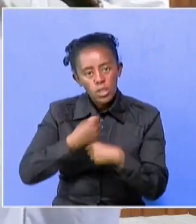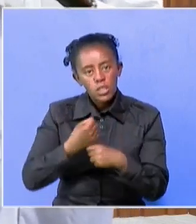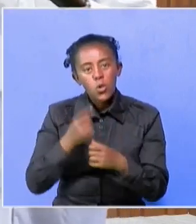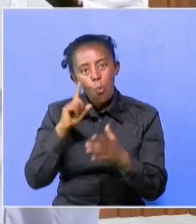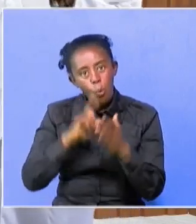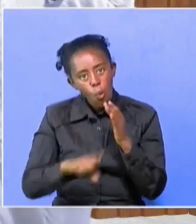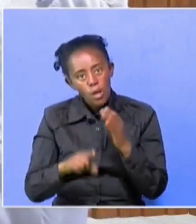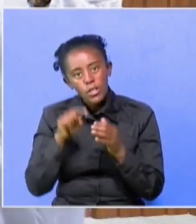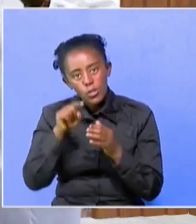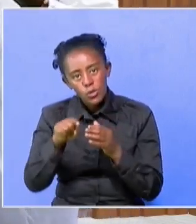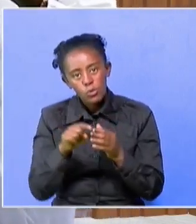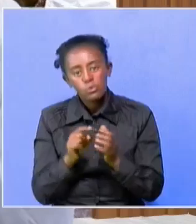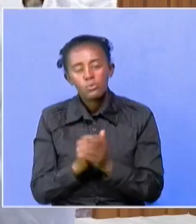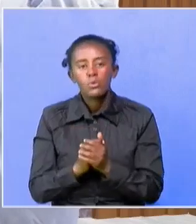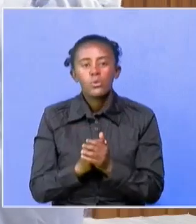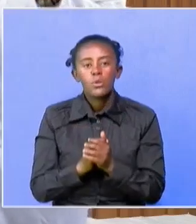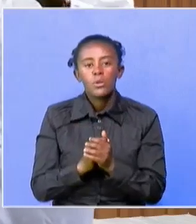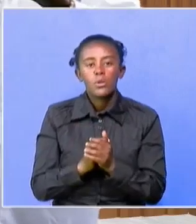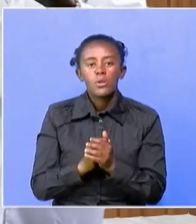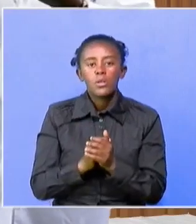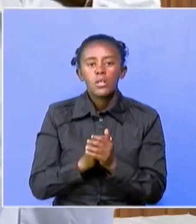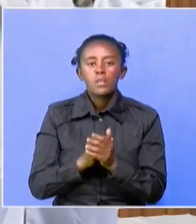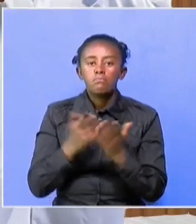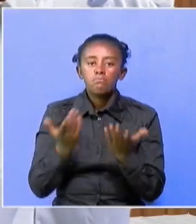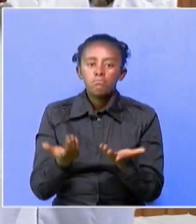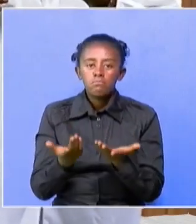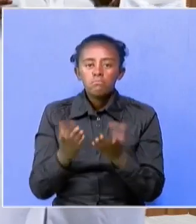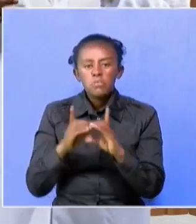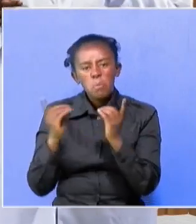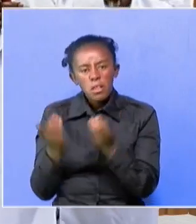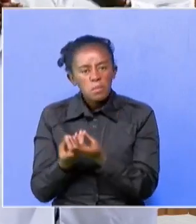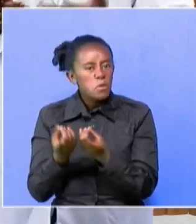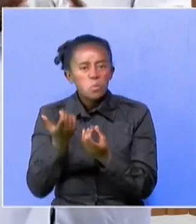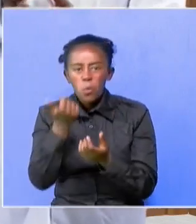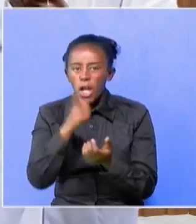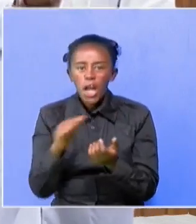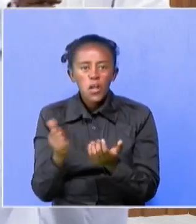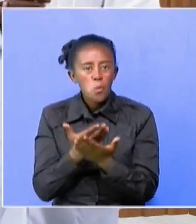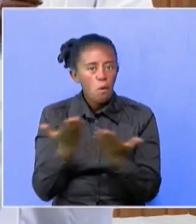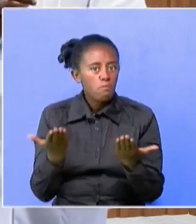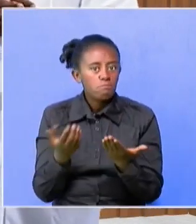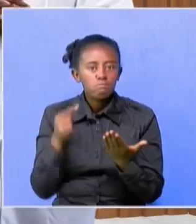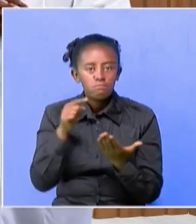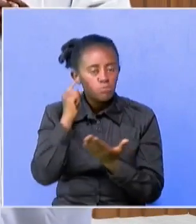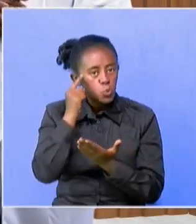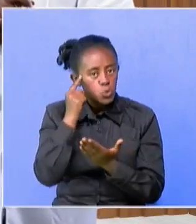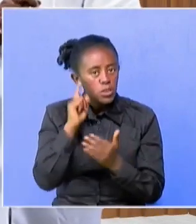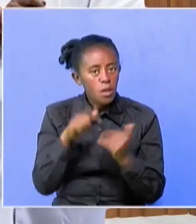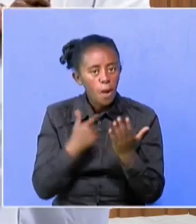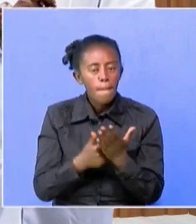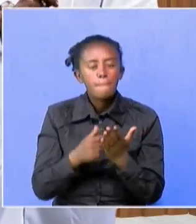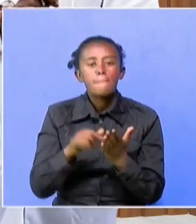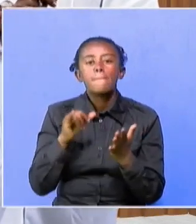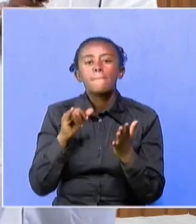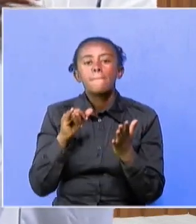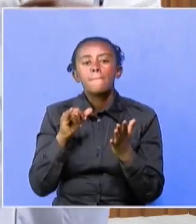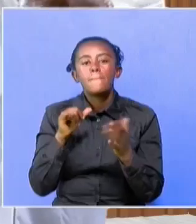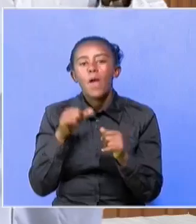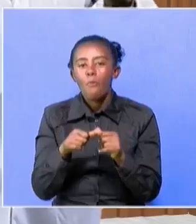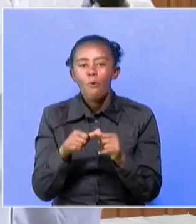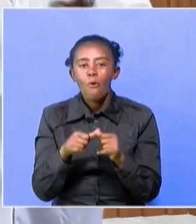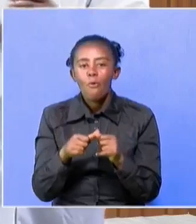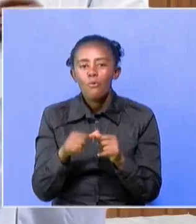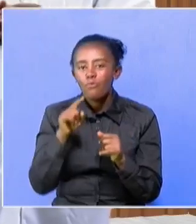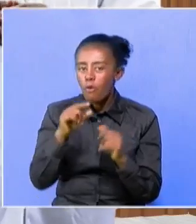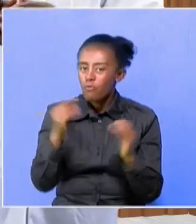what your friend or the department or anyone else who concerns about that memo. You have to